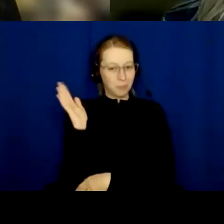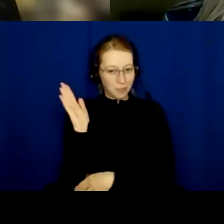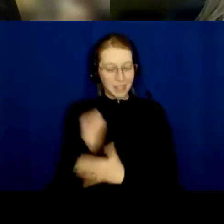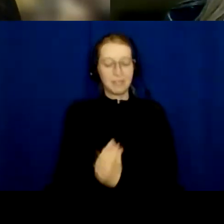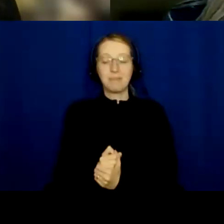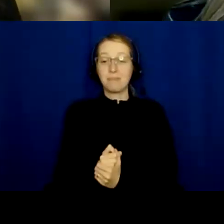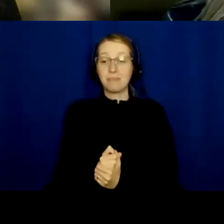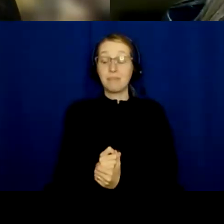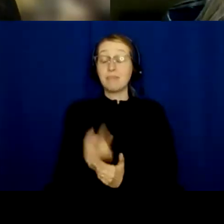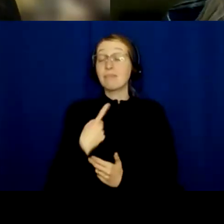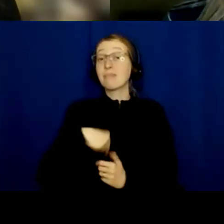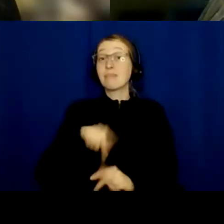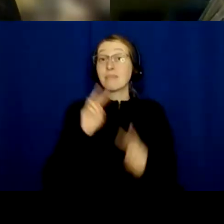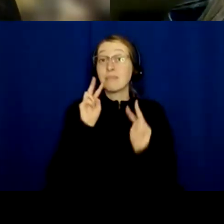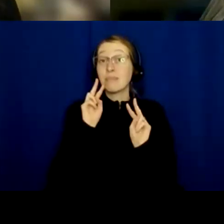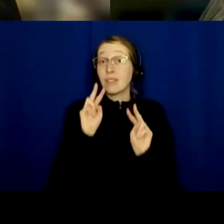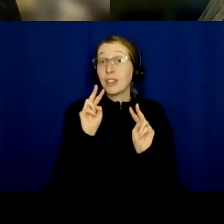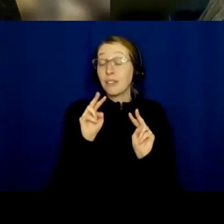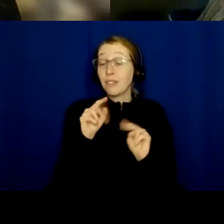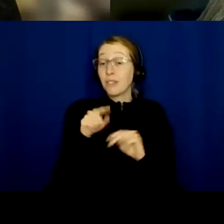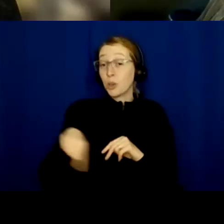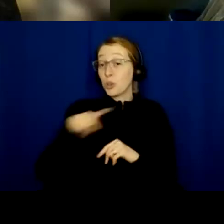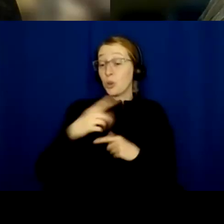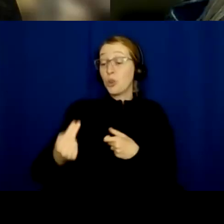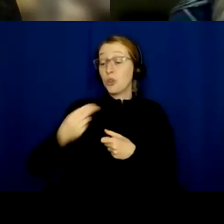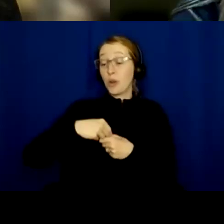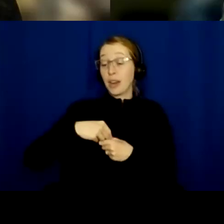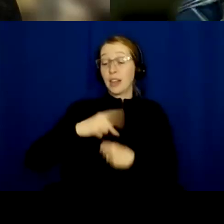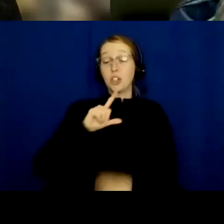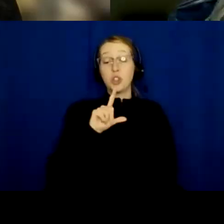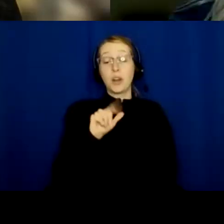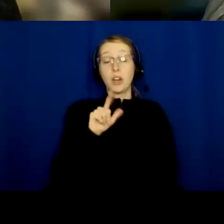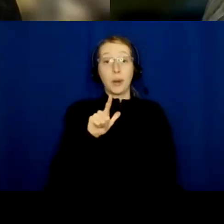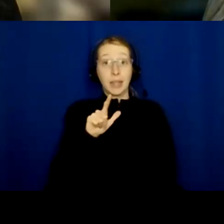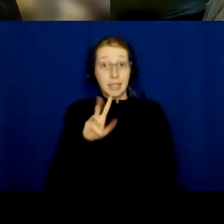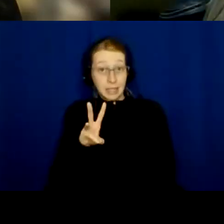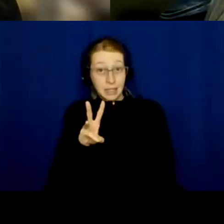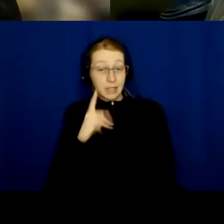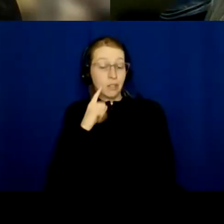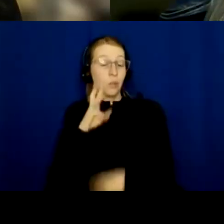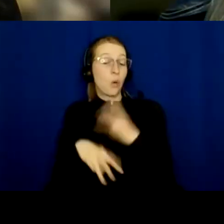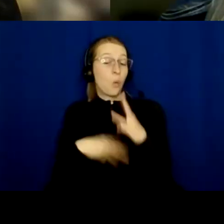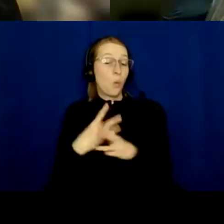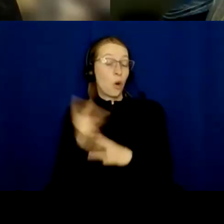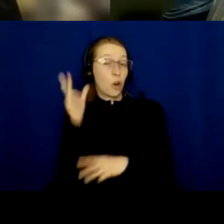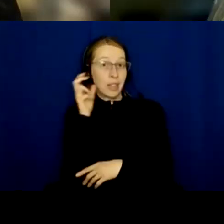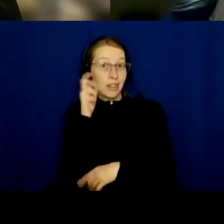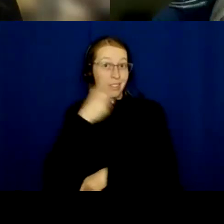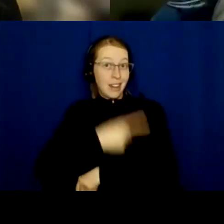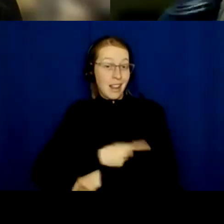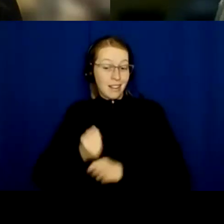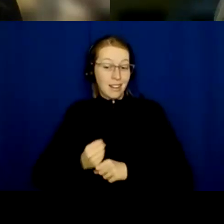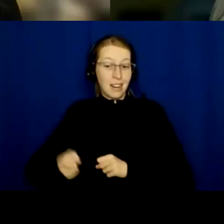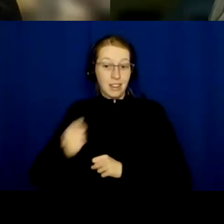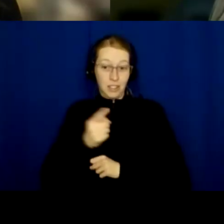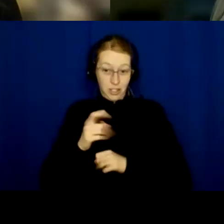having you join us in 2026 for World Hearing Day then. But meanwhile, let's all work